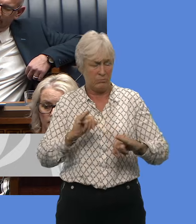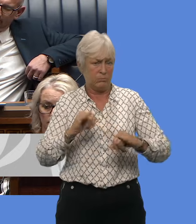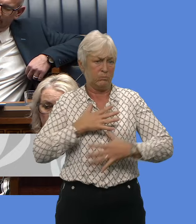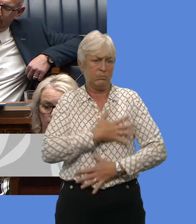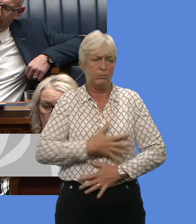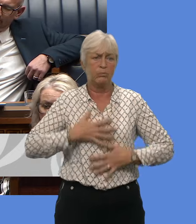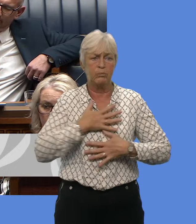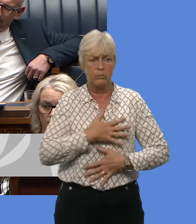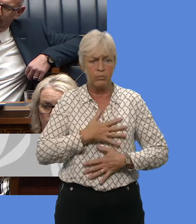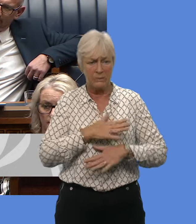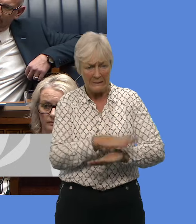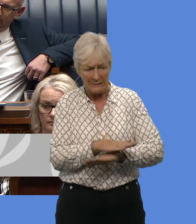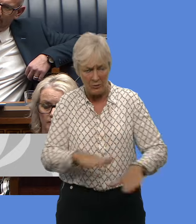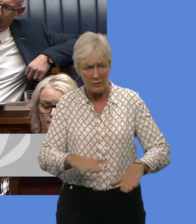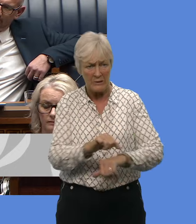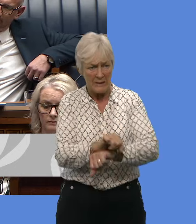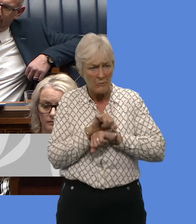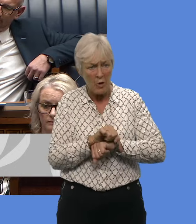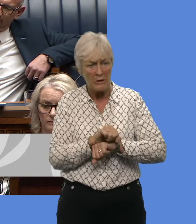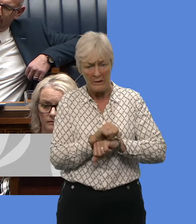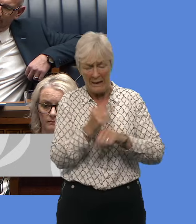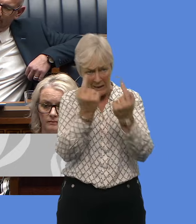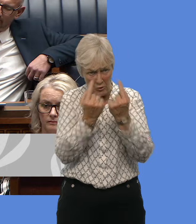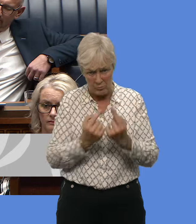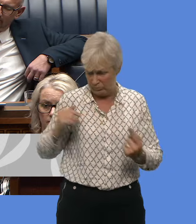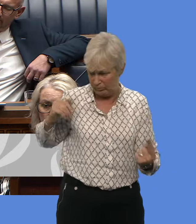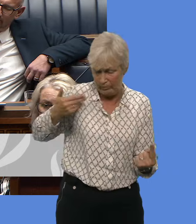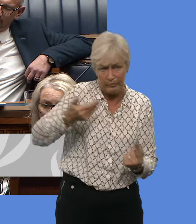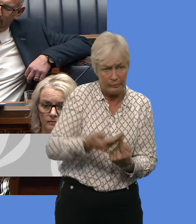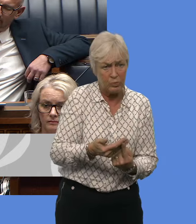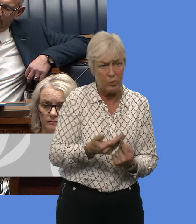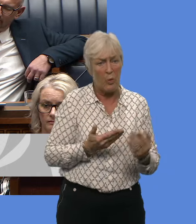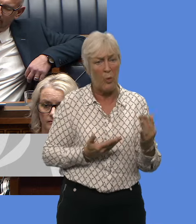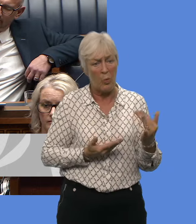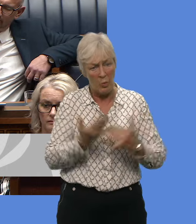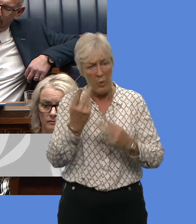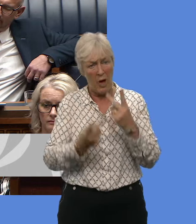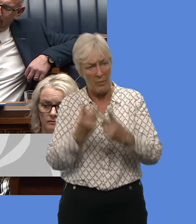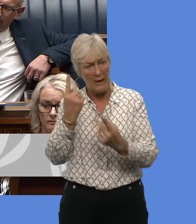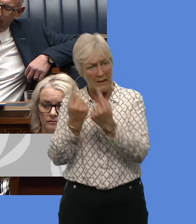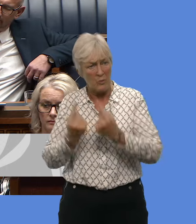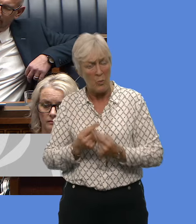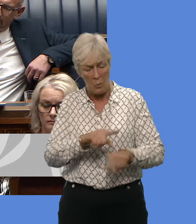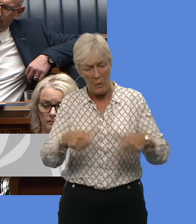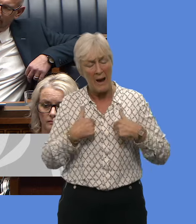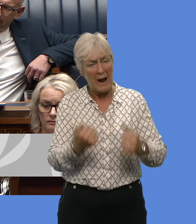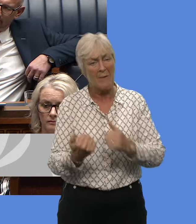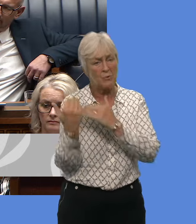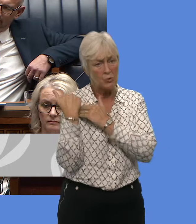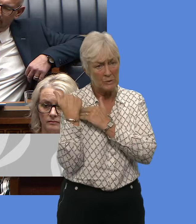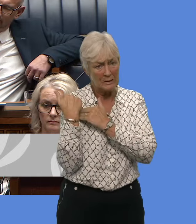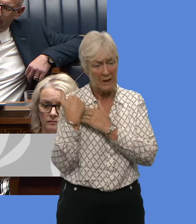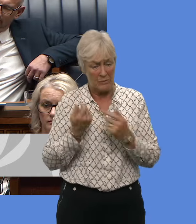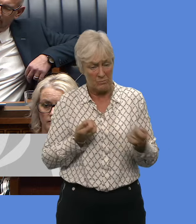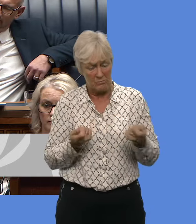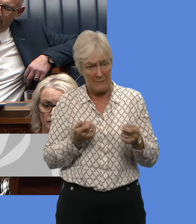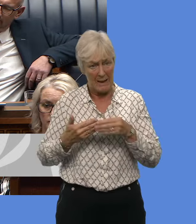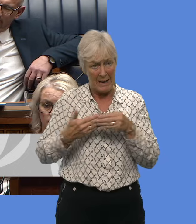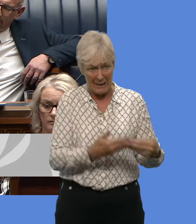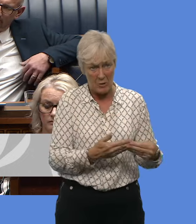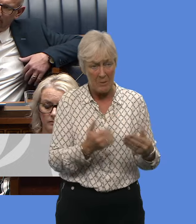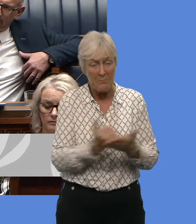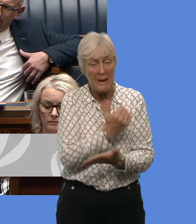relation to safeguarding of children issues over recent years, over recent decades. We all have that duty as leaders in Northern Ireland to